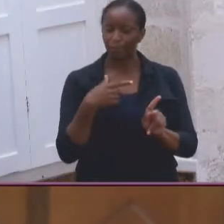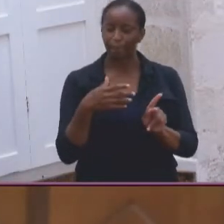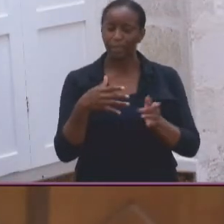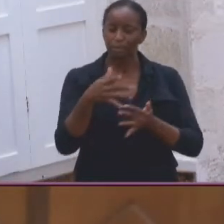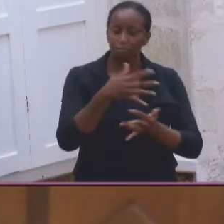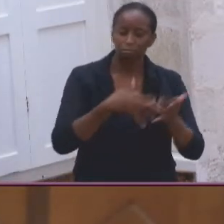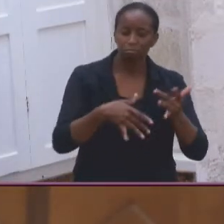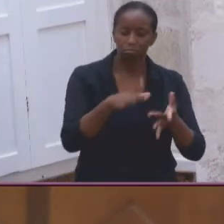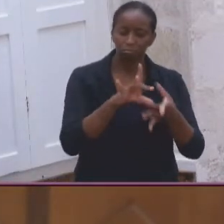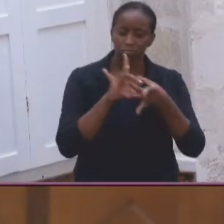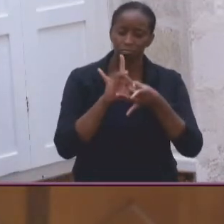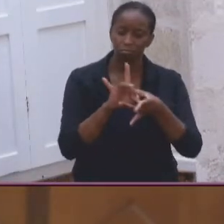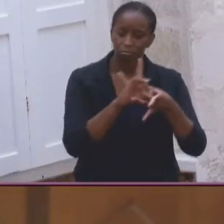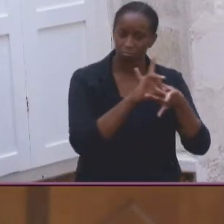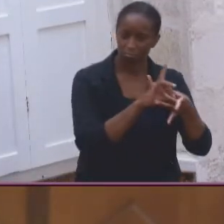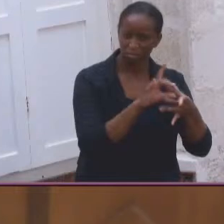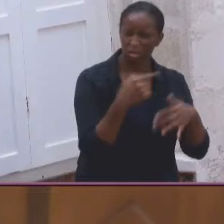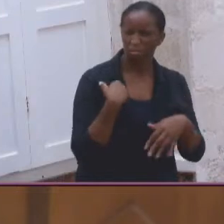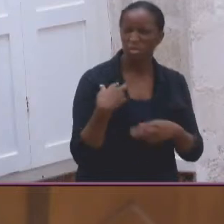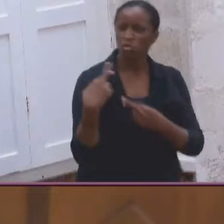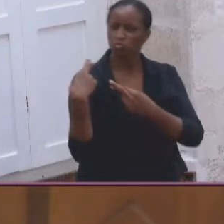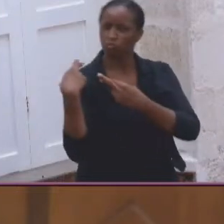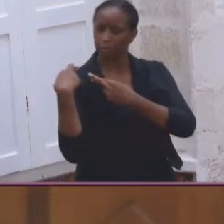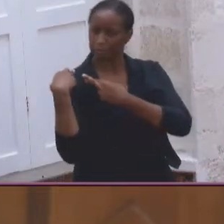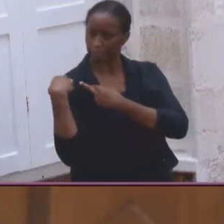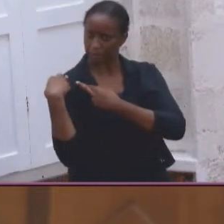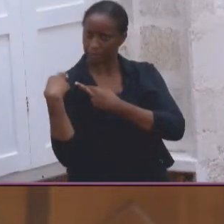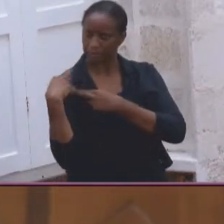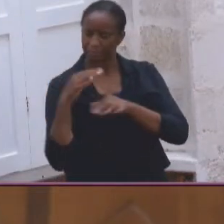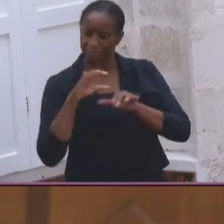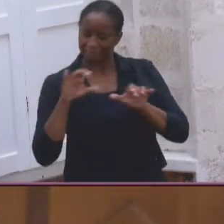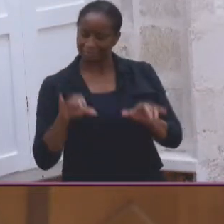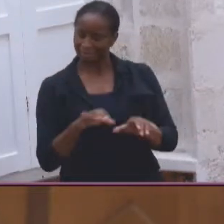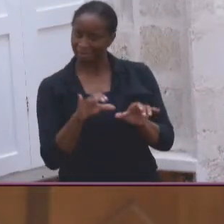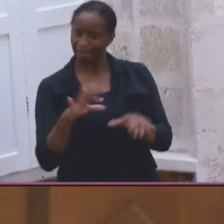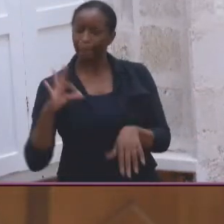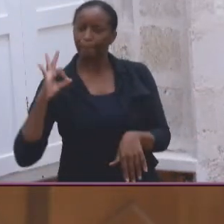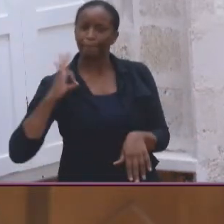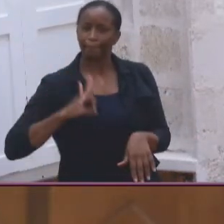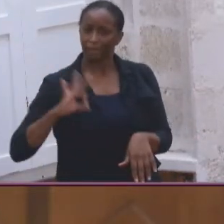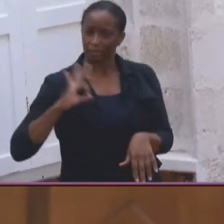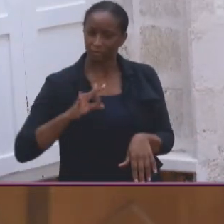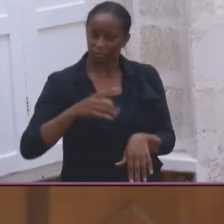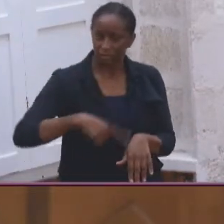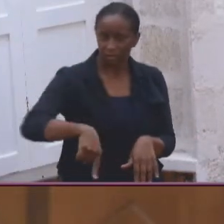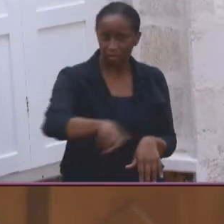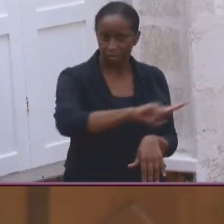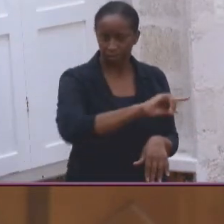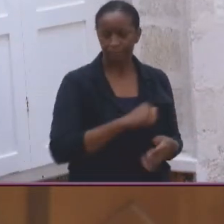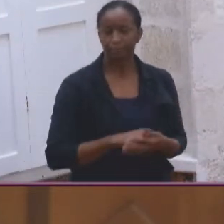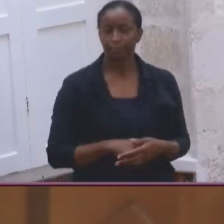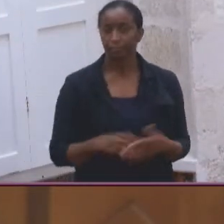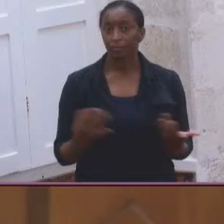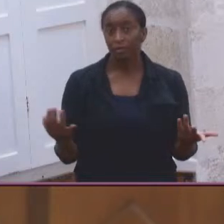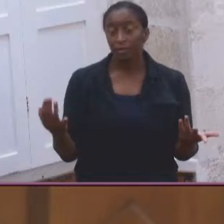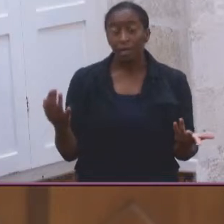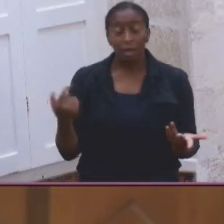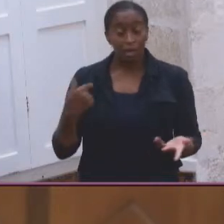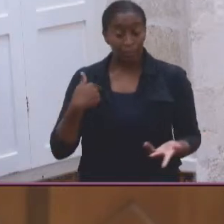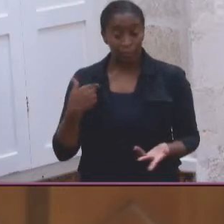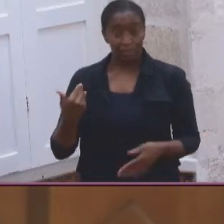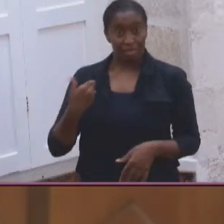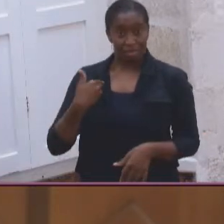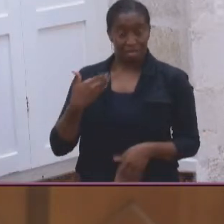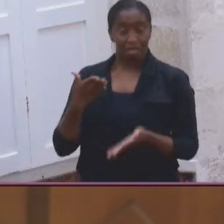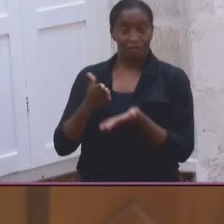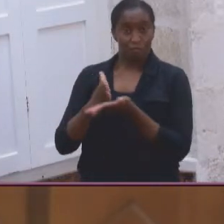And I believe that if we have the right to own property, we have the responsibility to